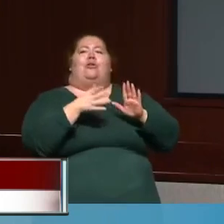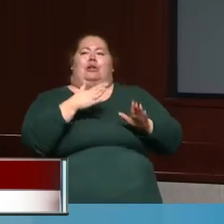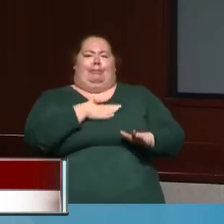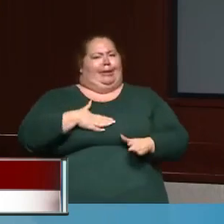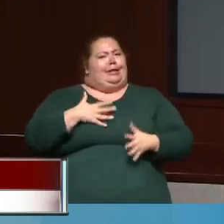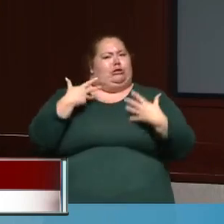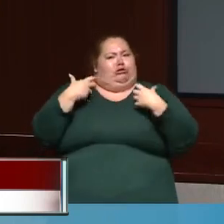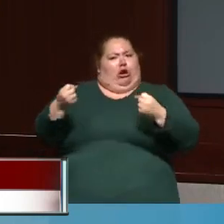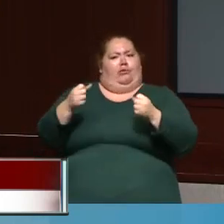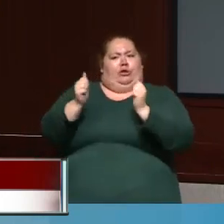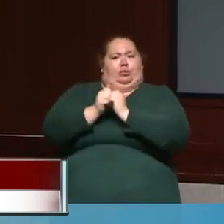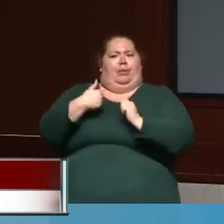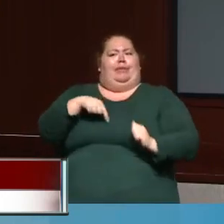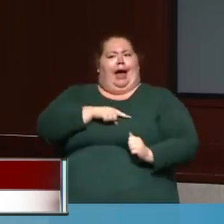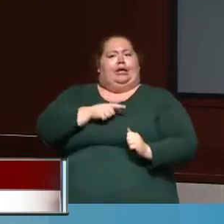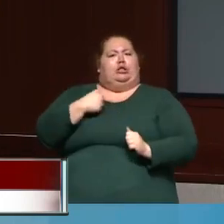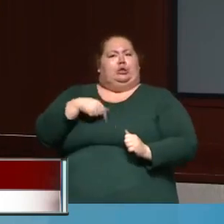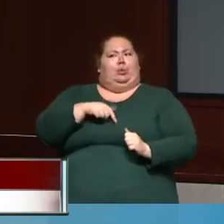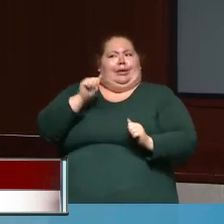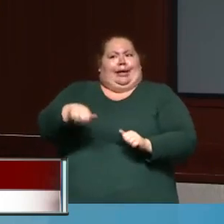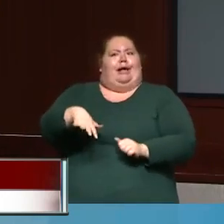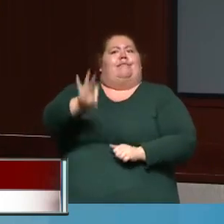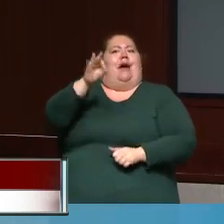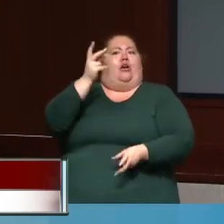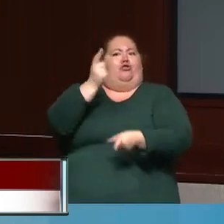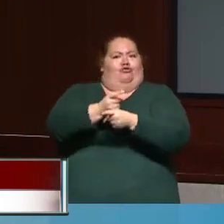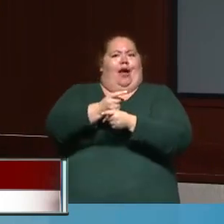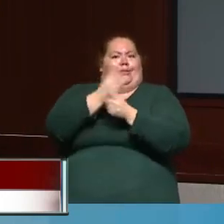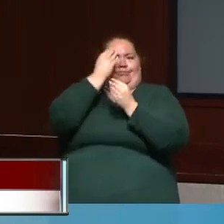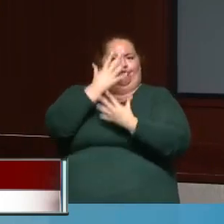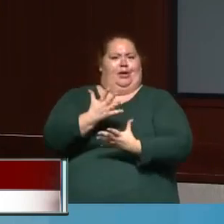that right balance. Does that answer your question?